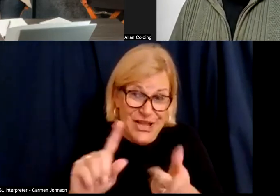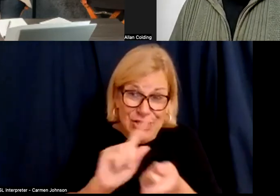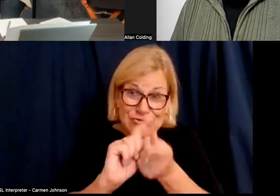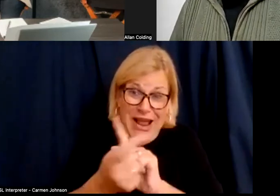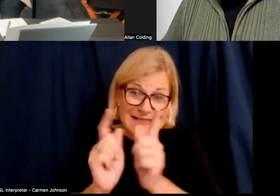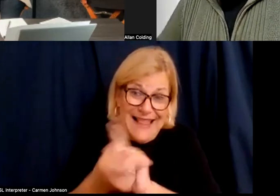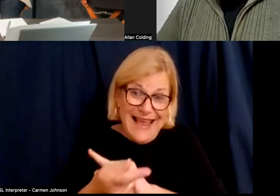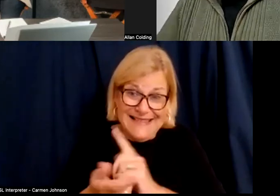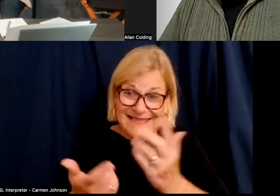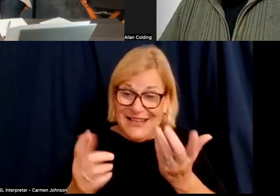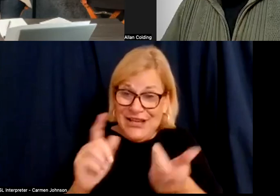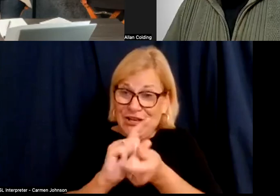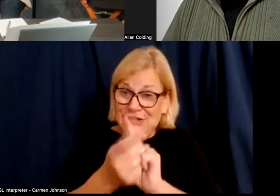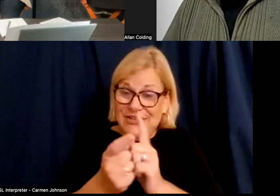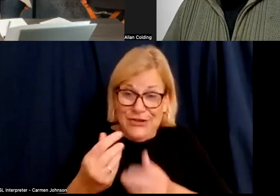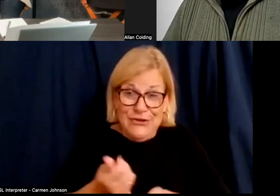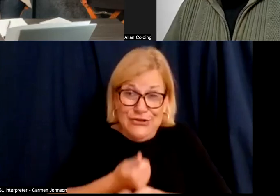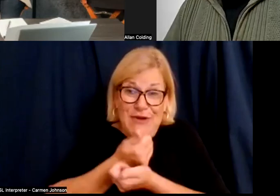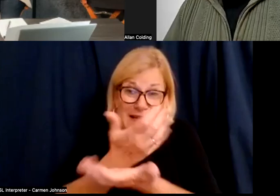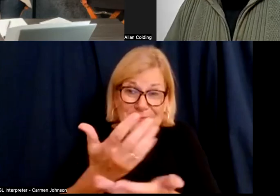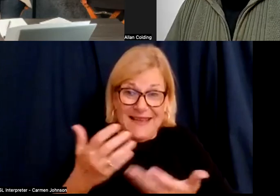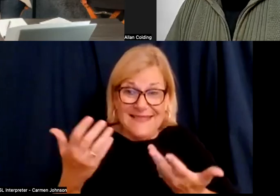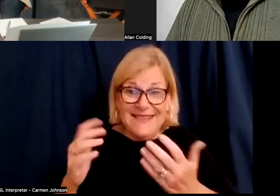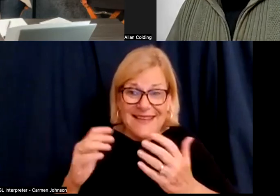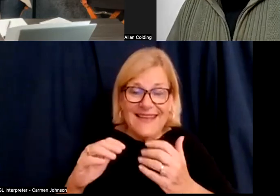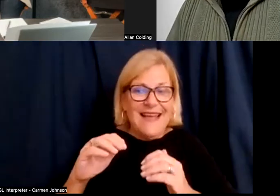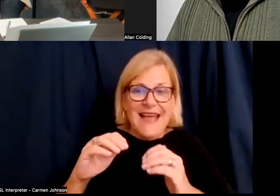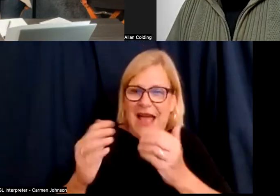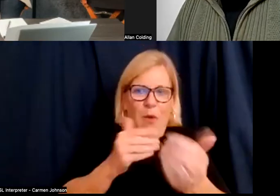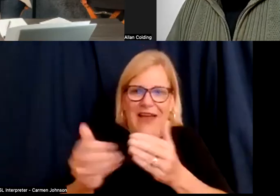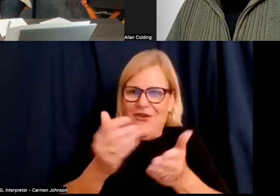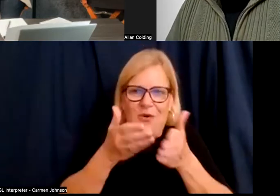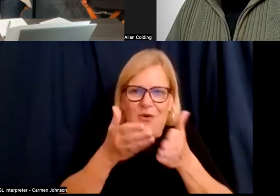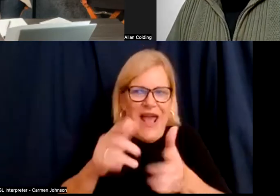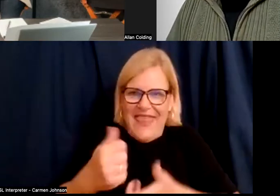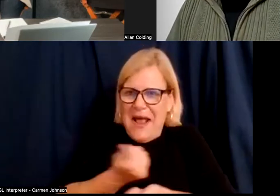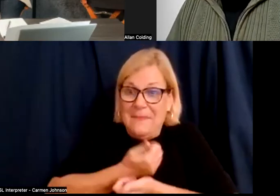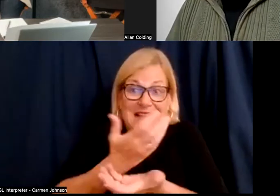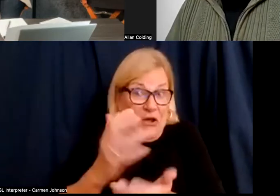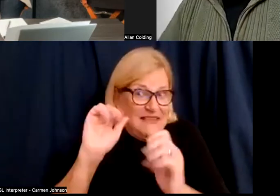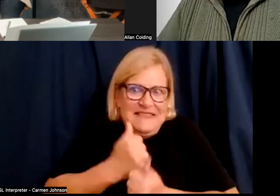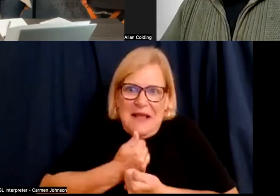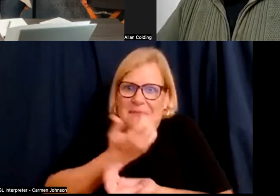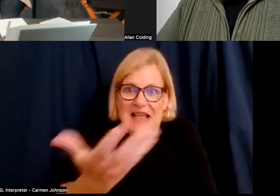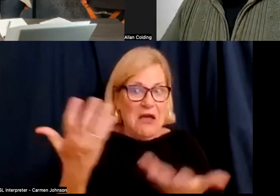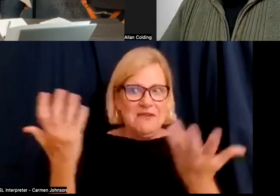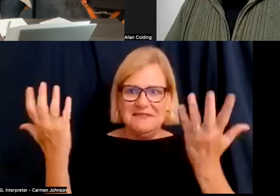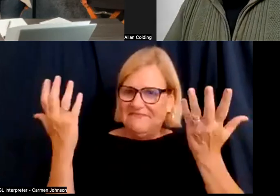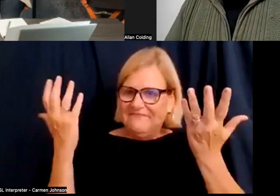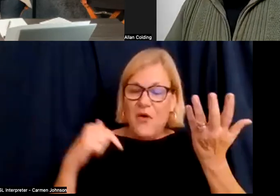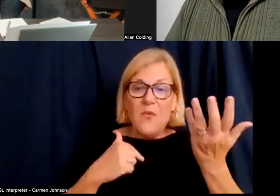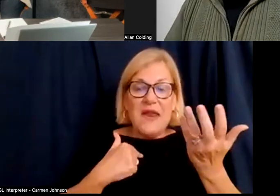transmit that rather in however way that thing comes out, it just comes out.